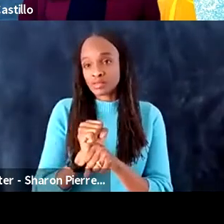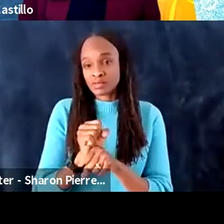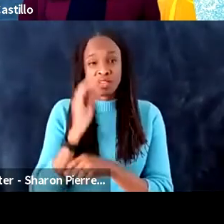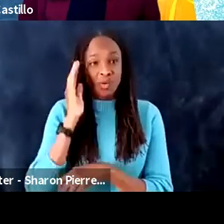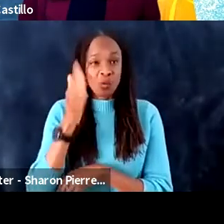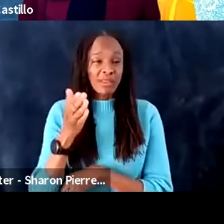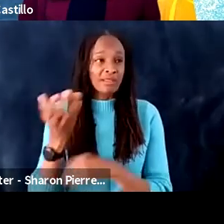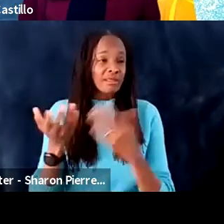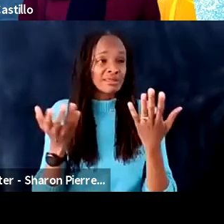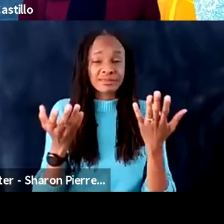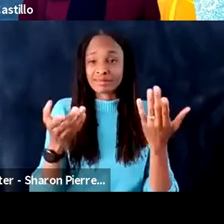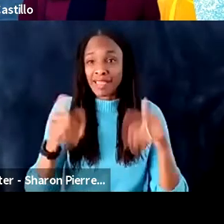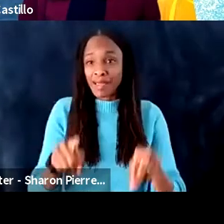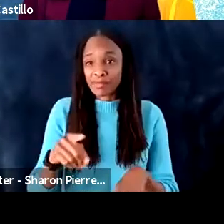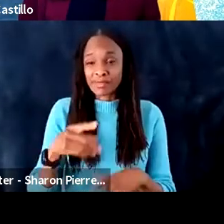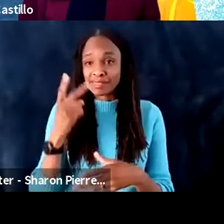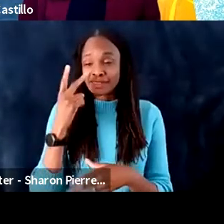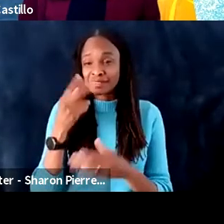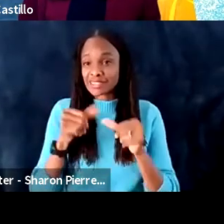be that we continue to see rights